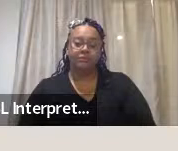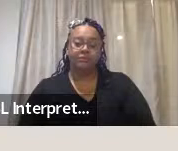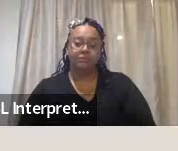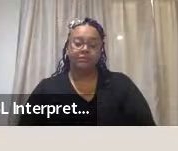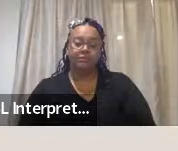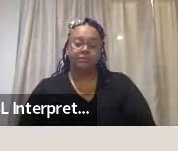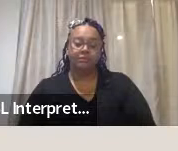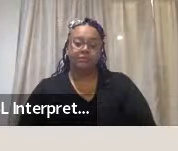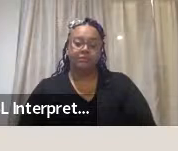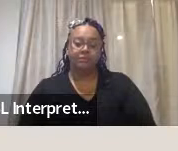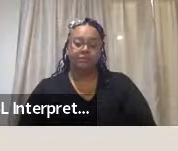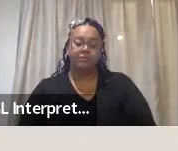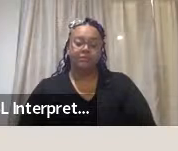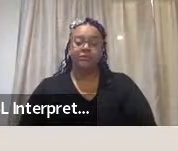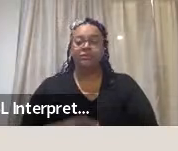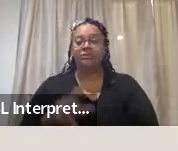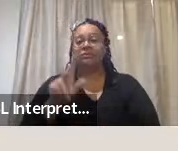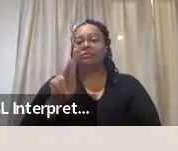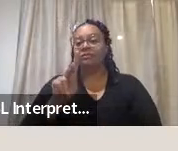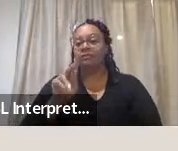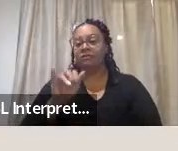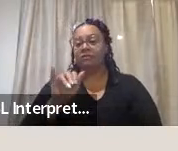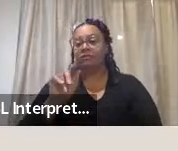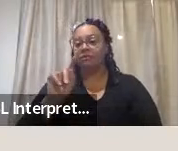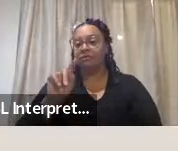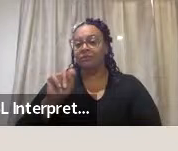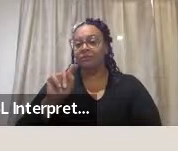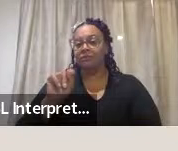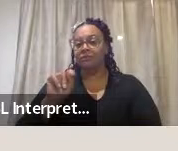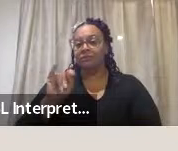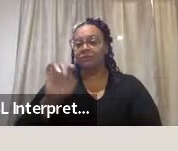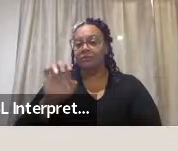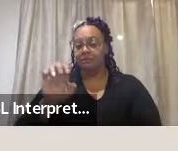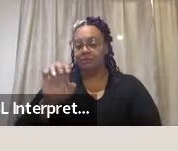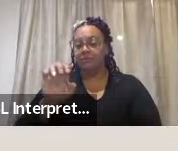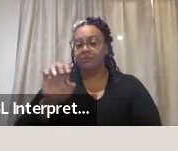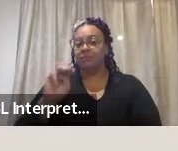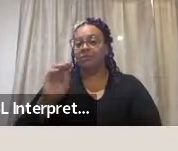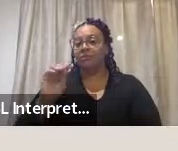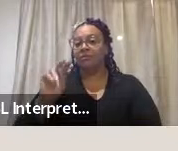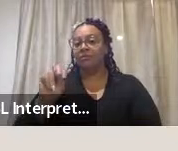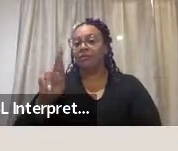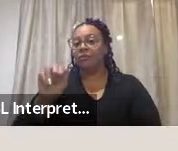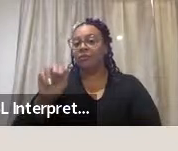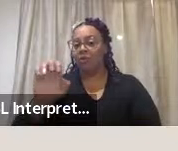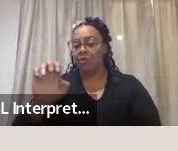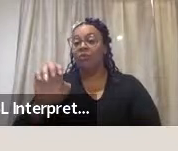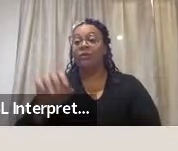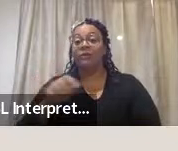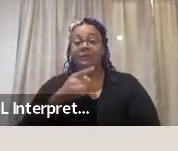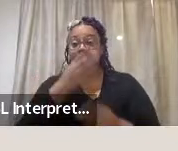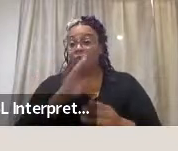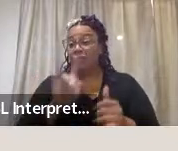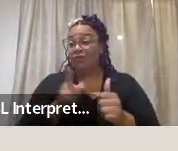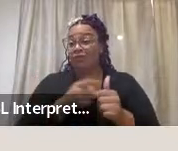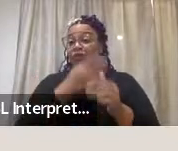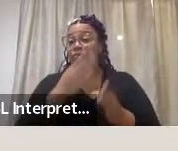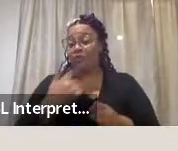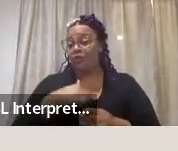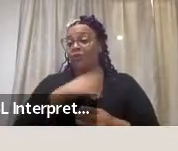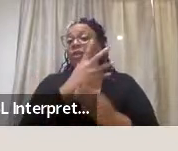Next, we're going to honor the first person that we lost in 2024, Kitty